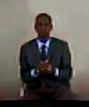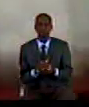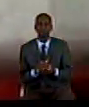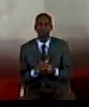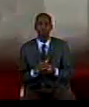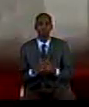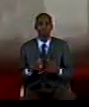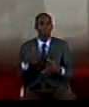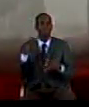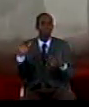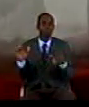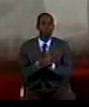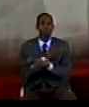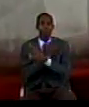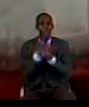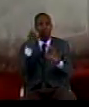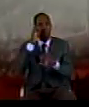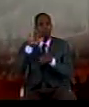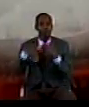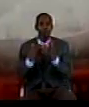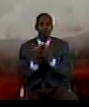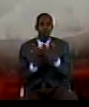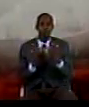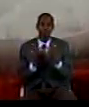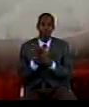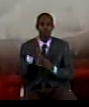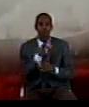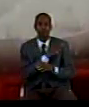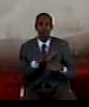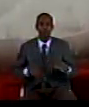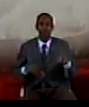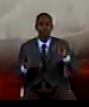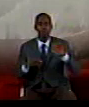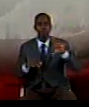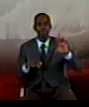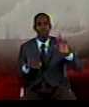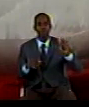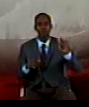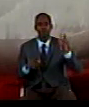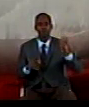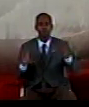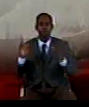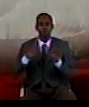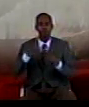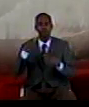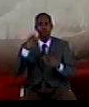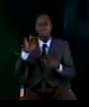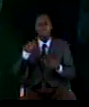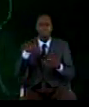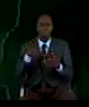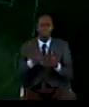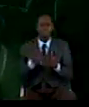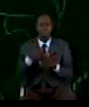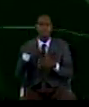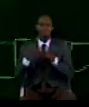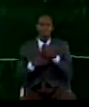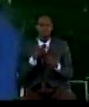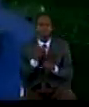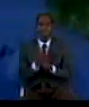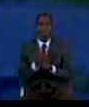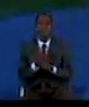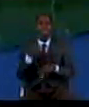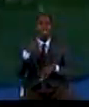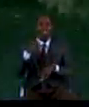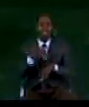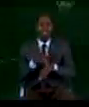Signaling full redemption for all through Christ, March 24 to March 29, 2022, live at the Glory